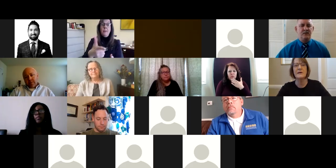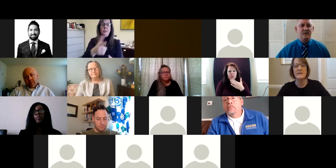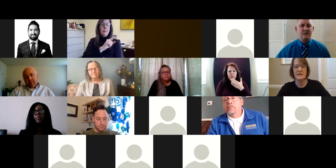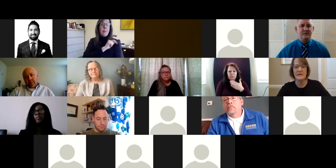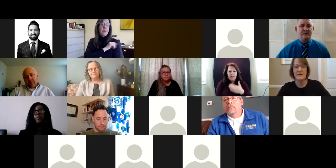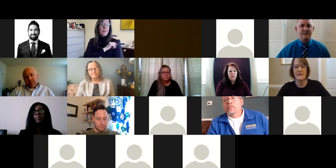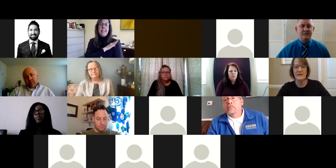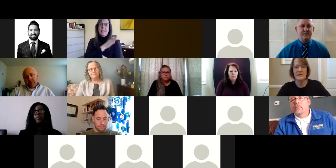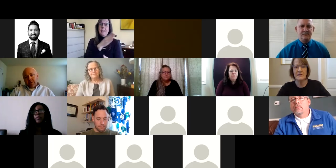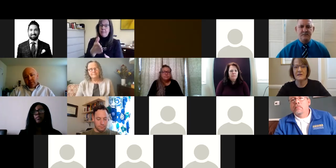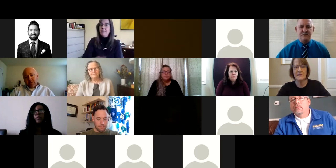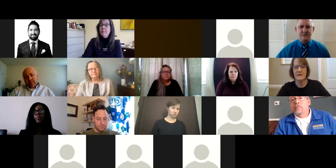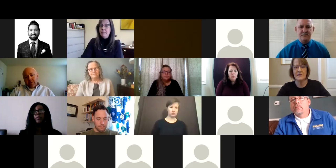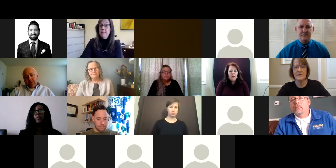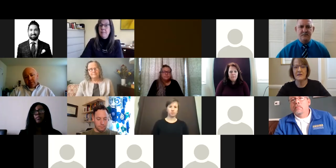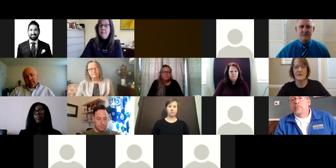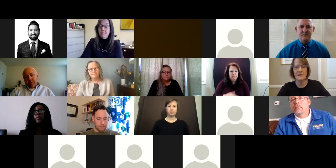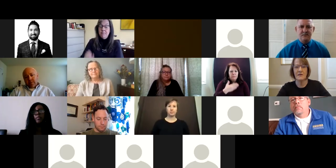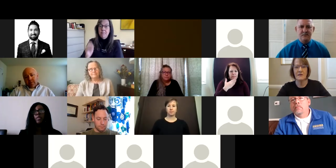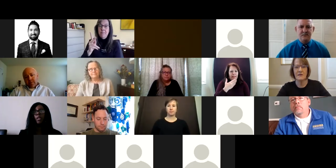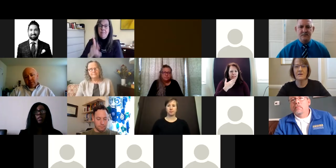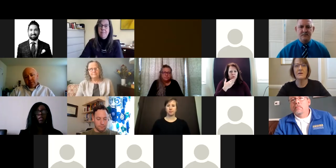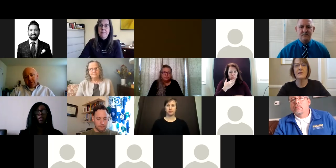corrections, but.